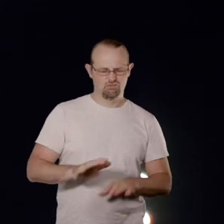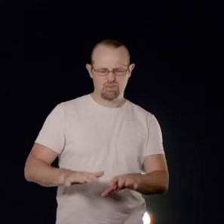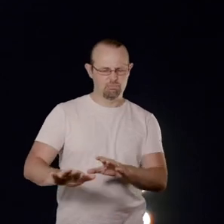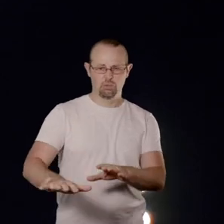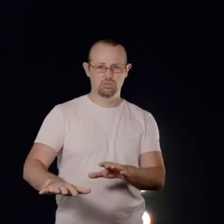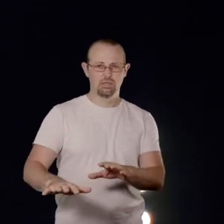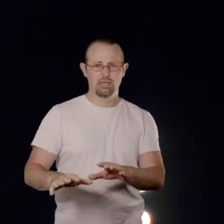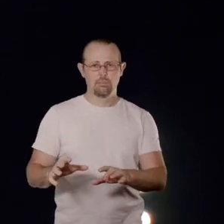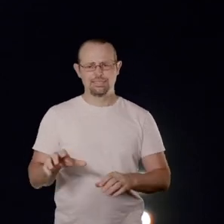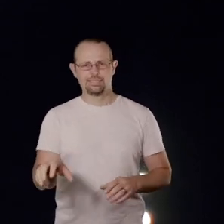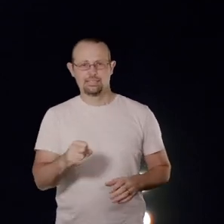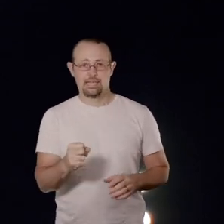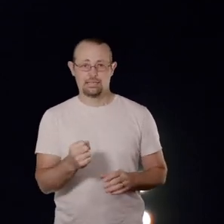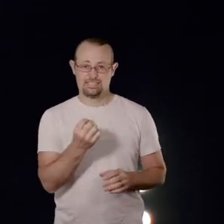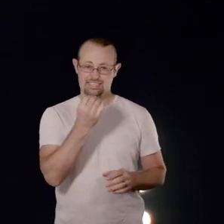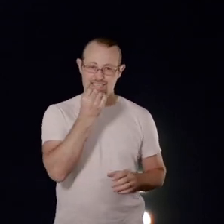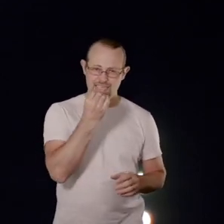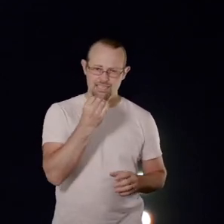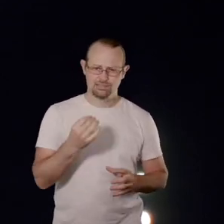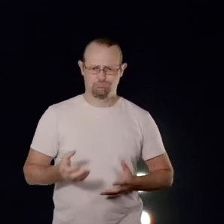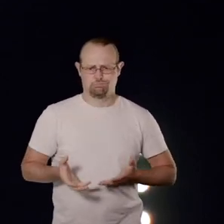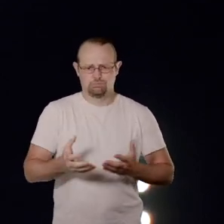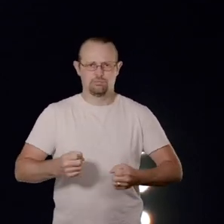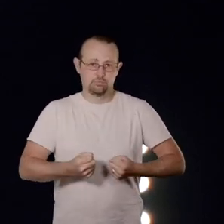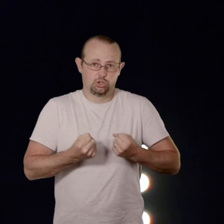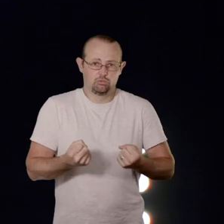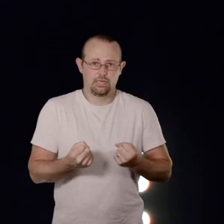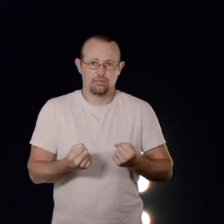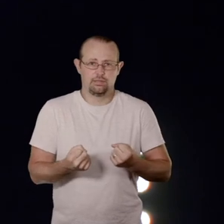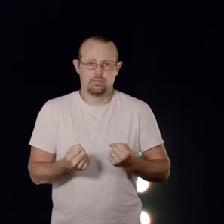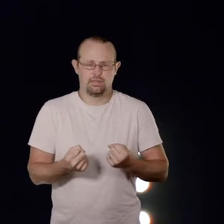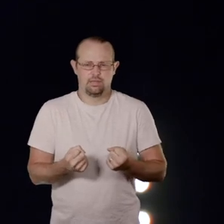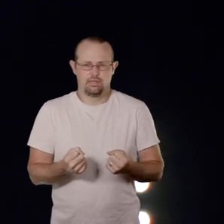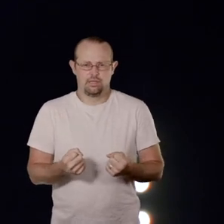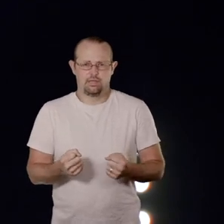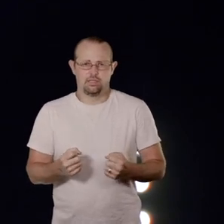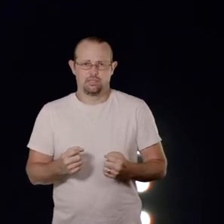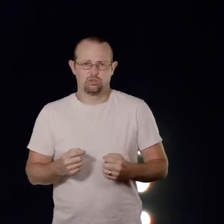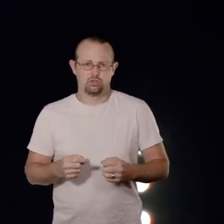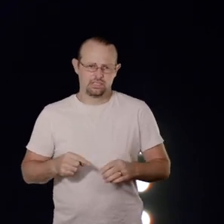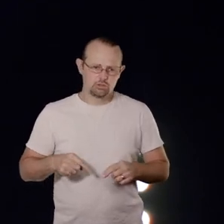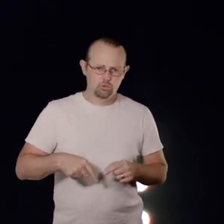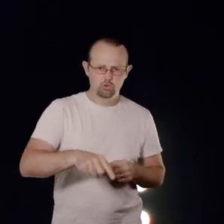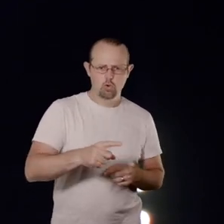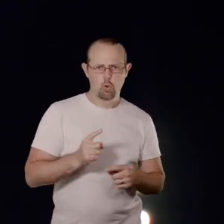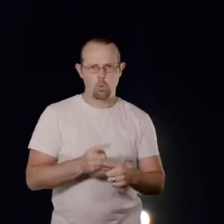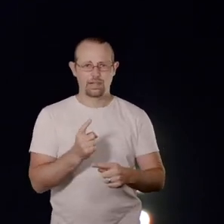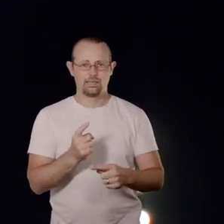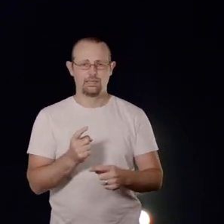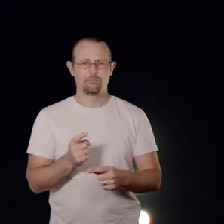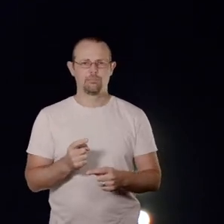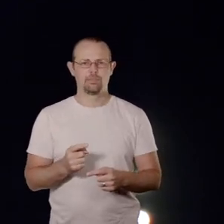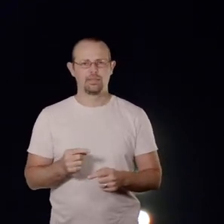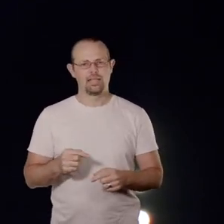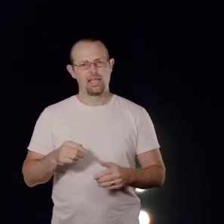strength, taken to give vim and vigor, and a sense of acceleration. And the way the world is moving at the moment, everything's wanting